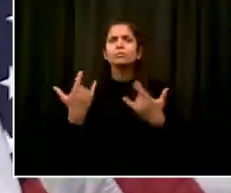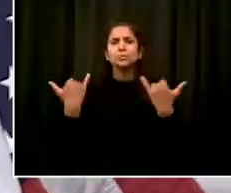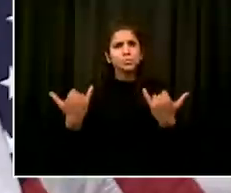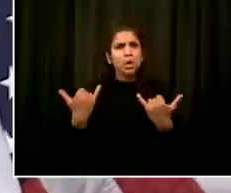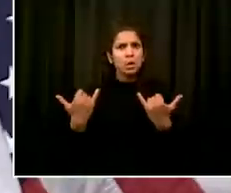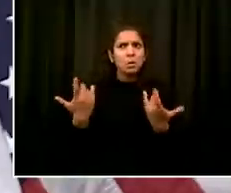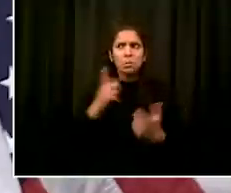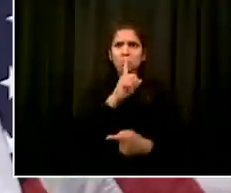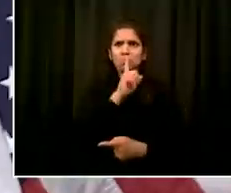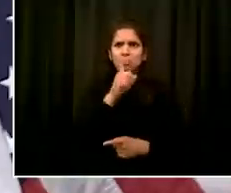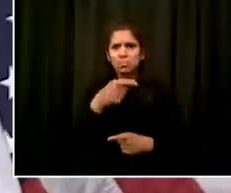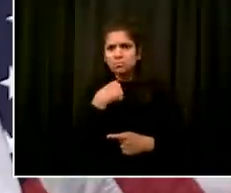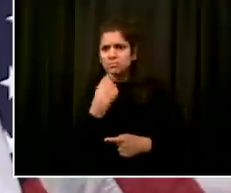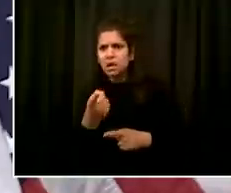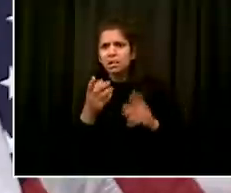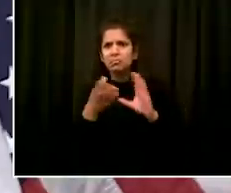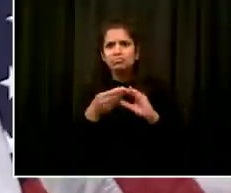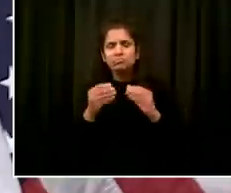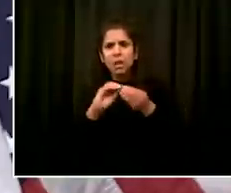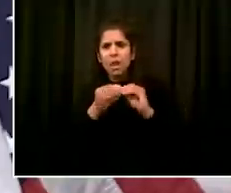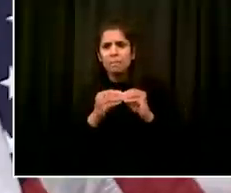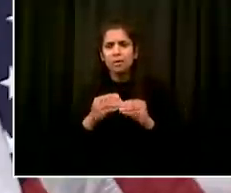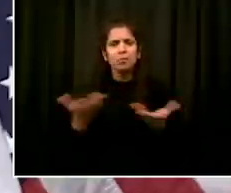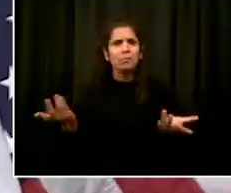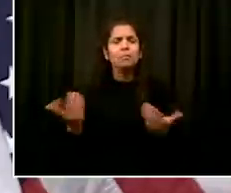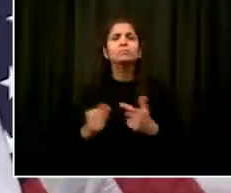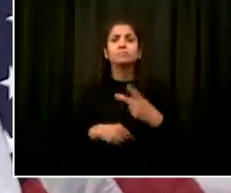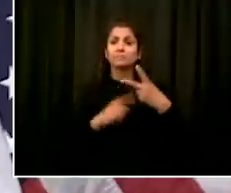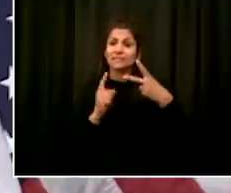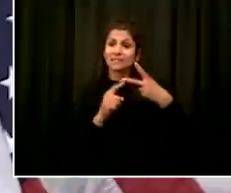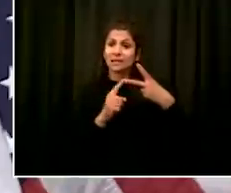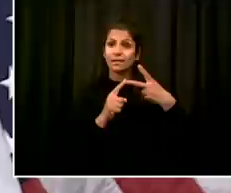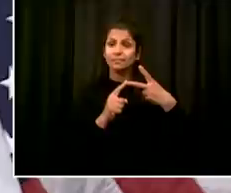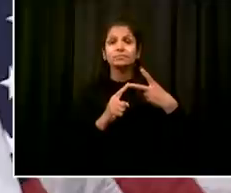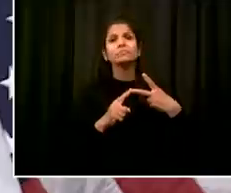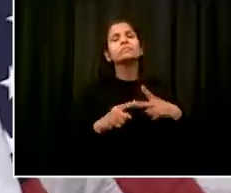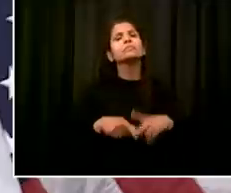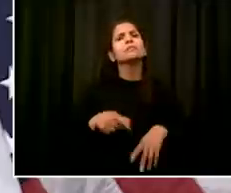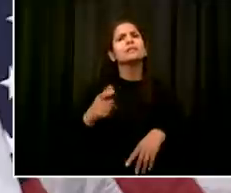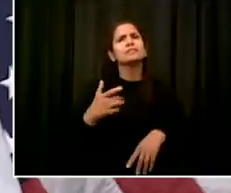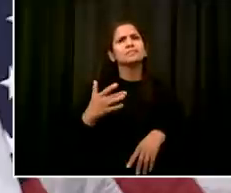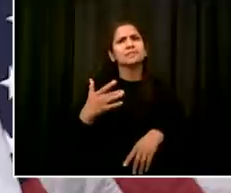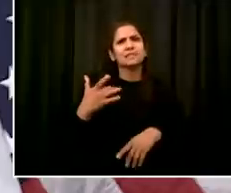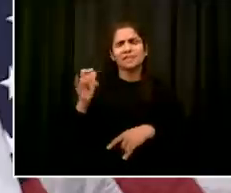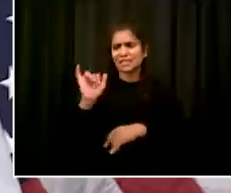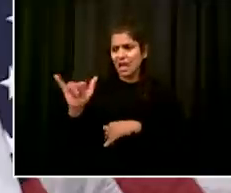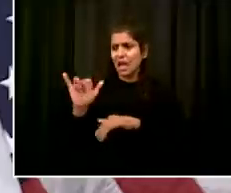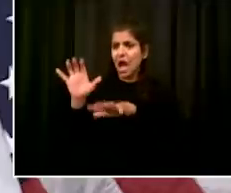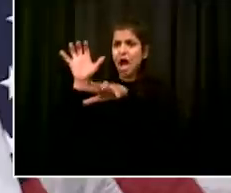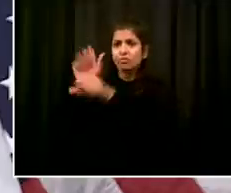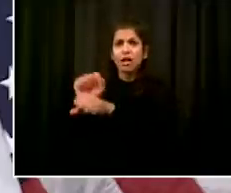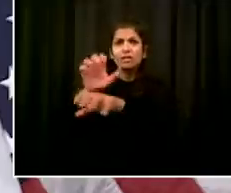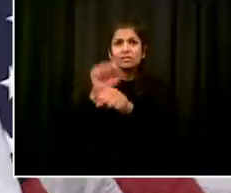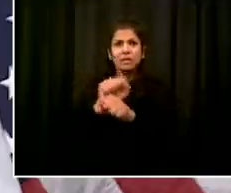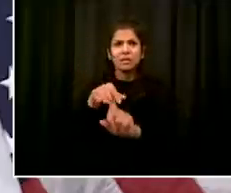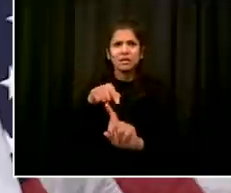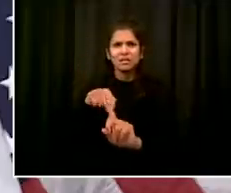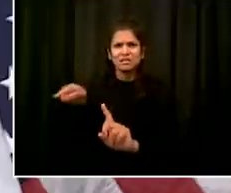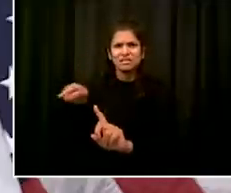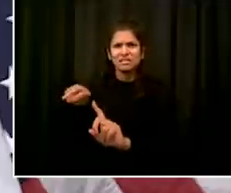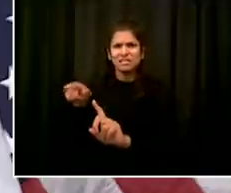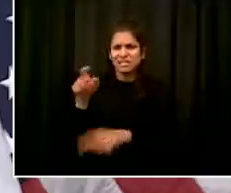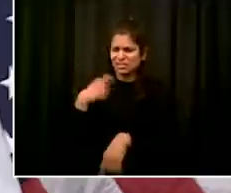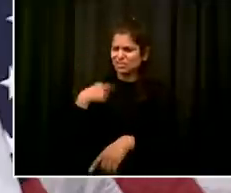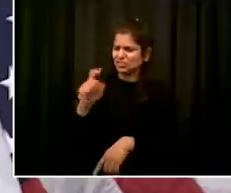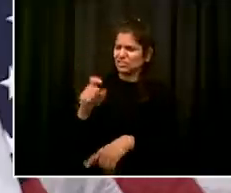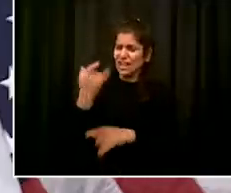summons. That means they're in crowded jail cells during the pandemic. I'm wondering what's being done to ensure the safety of